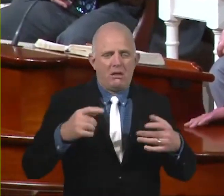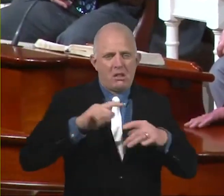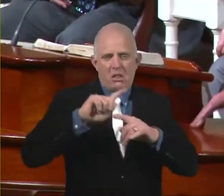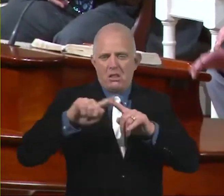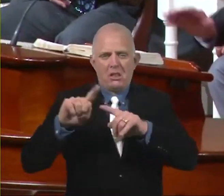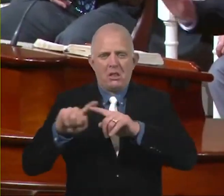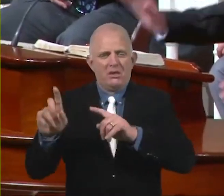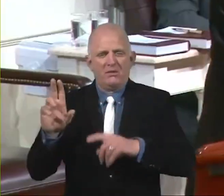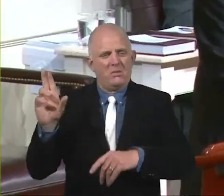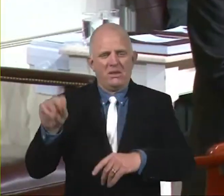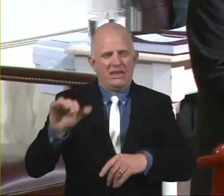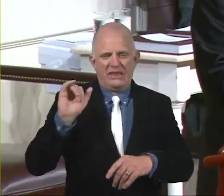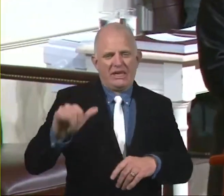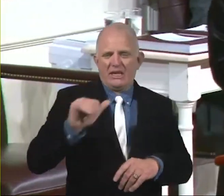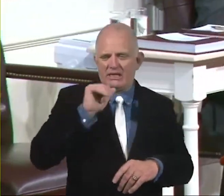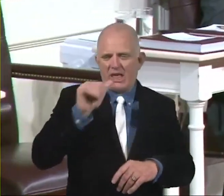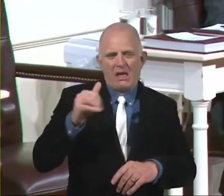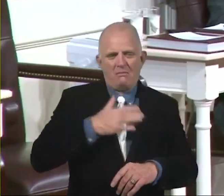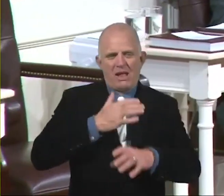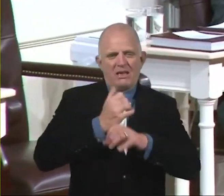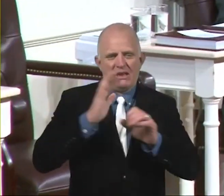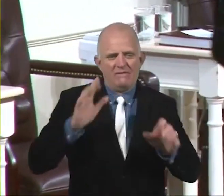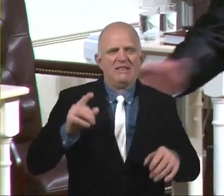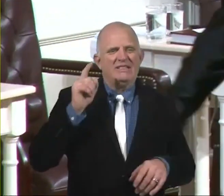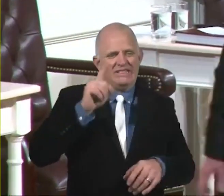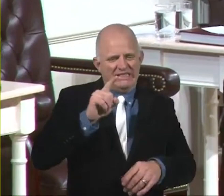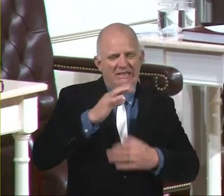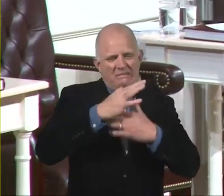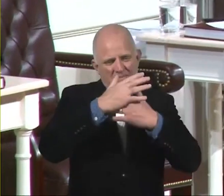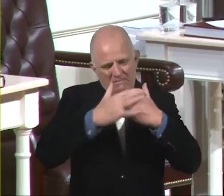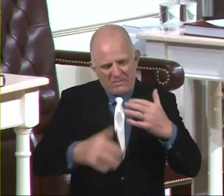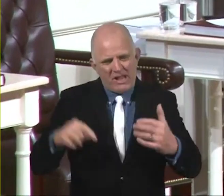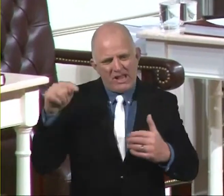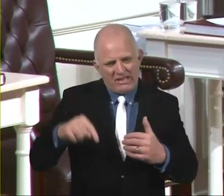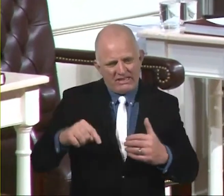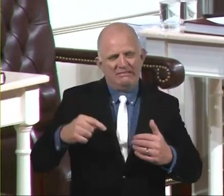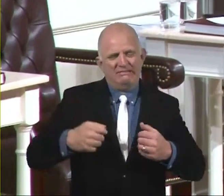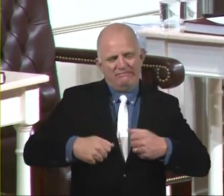my Savior. My Savior, blood had to be spilt.